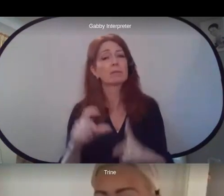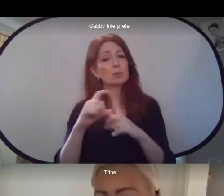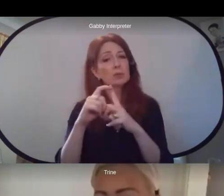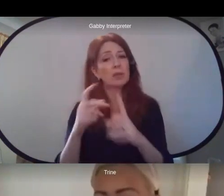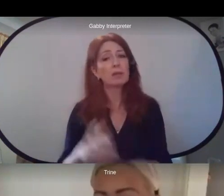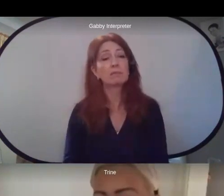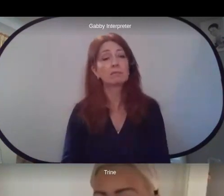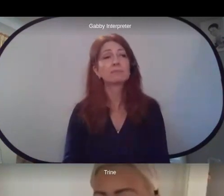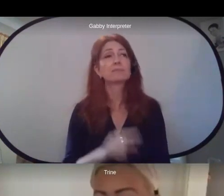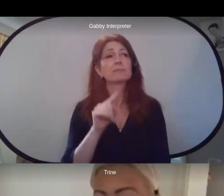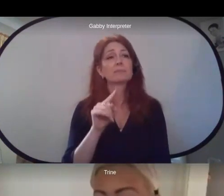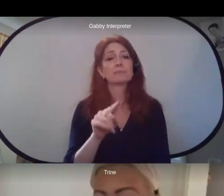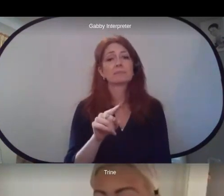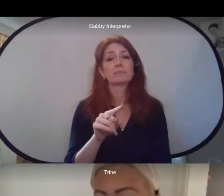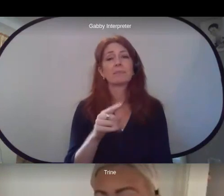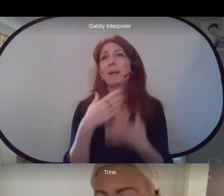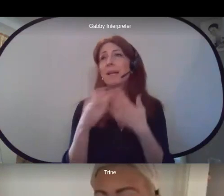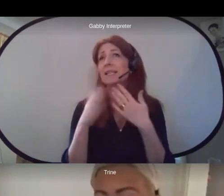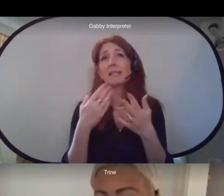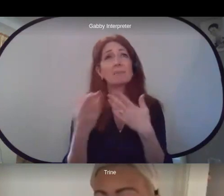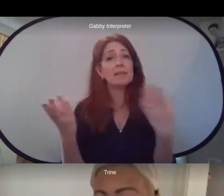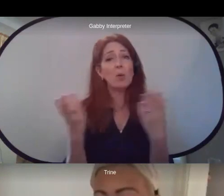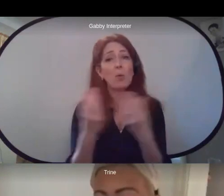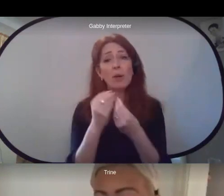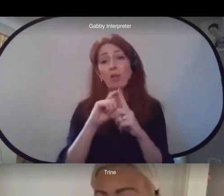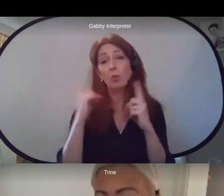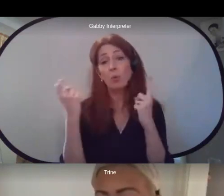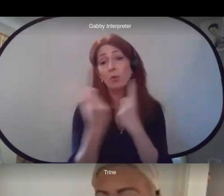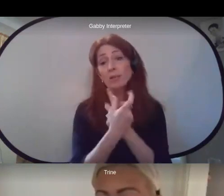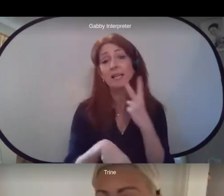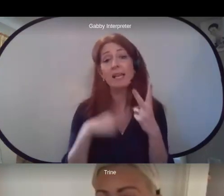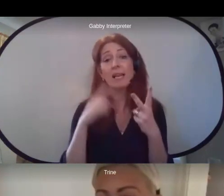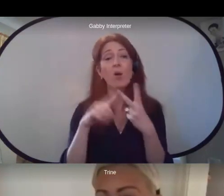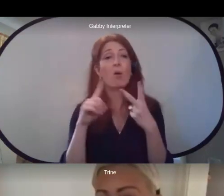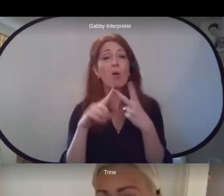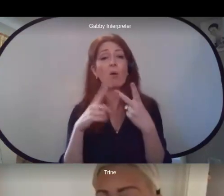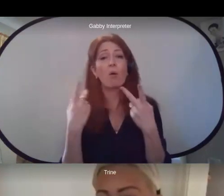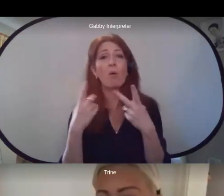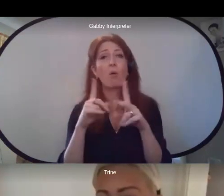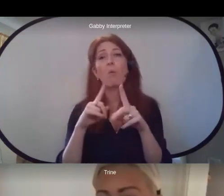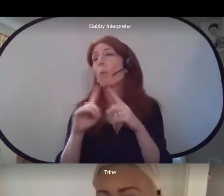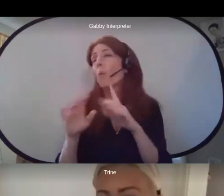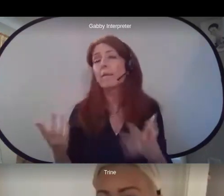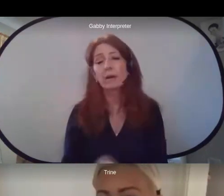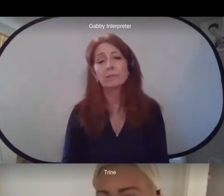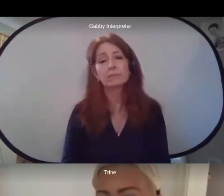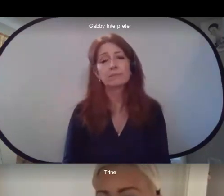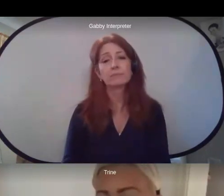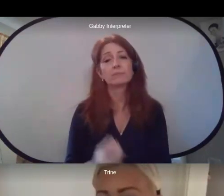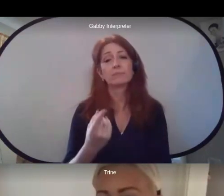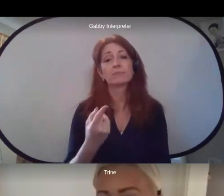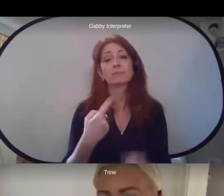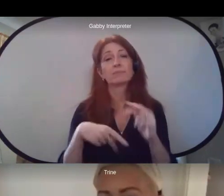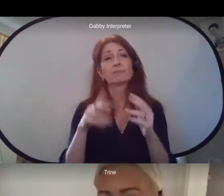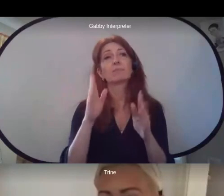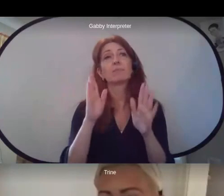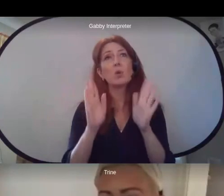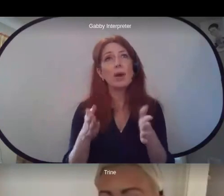with, whether it's a community or, you know, a school group or a working group or whatever it is. You've got to have that level of